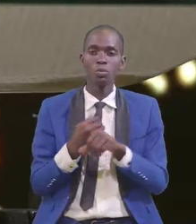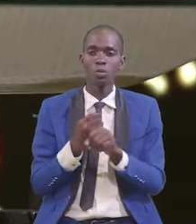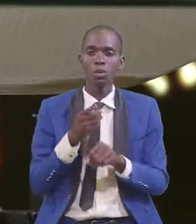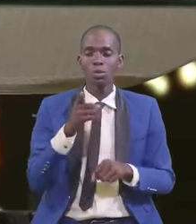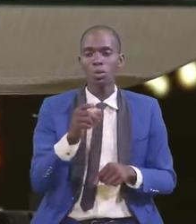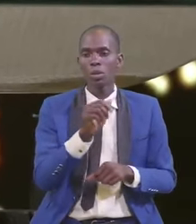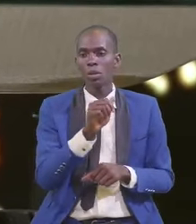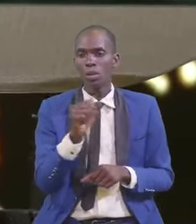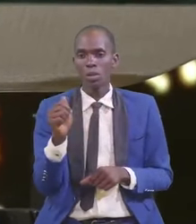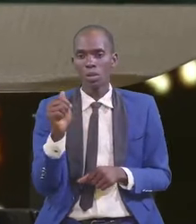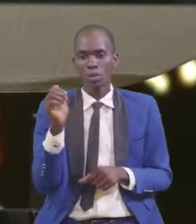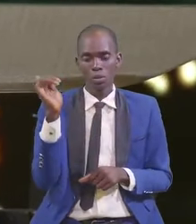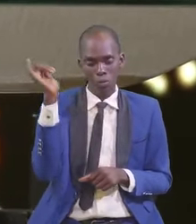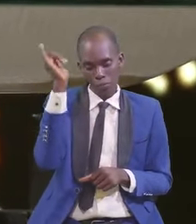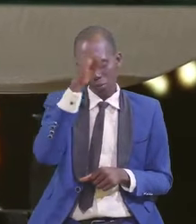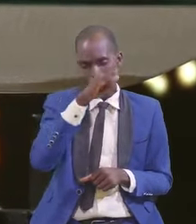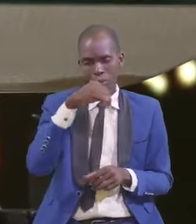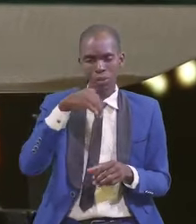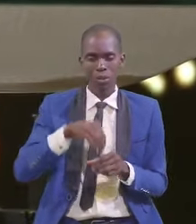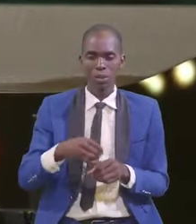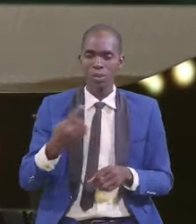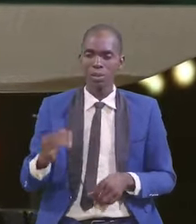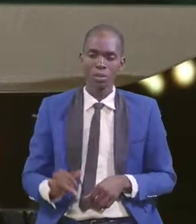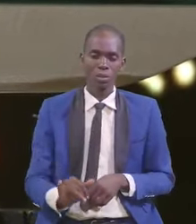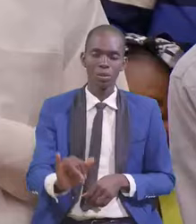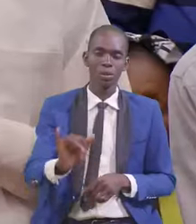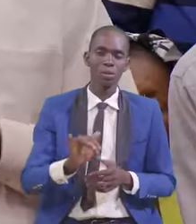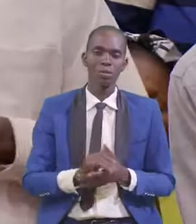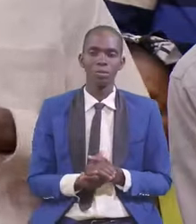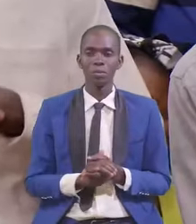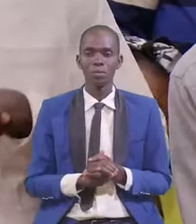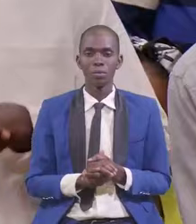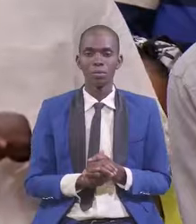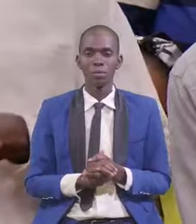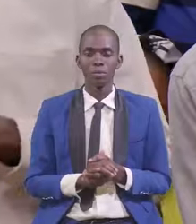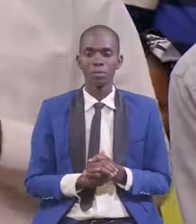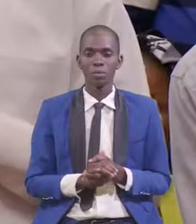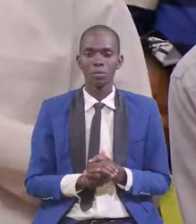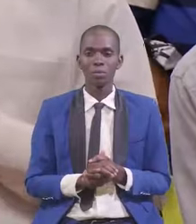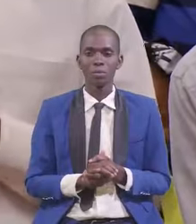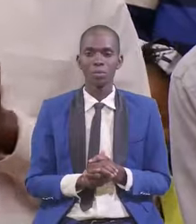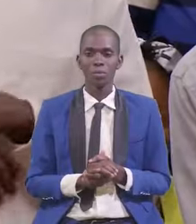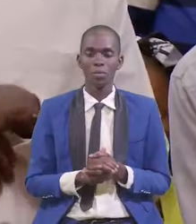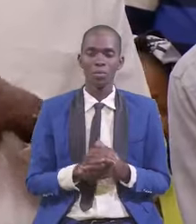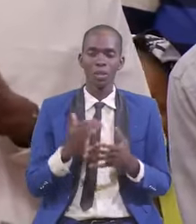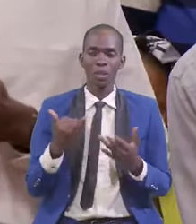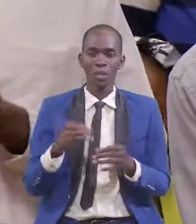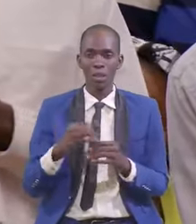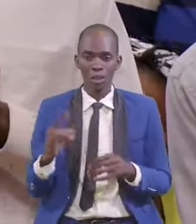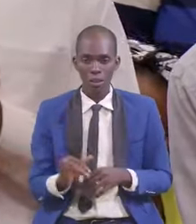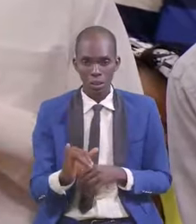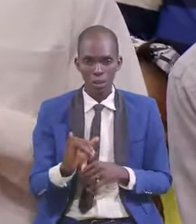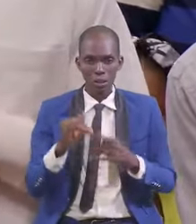fool in eternity crying at I